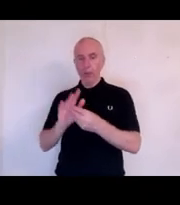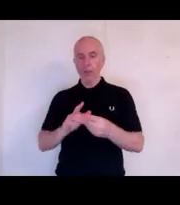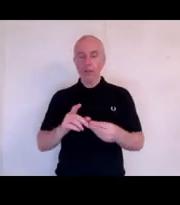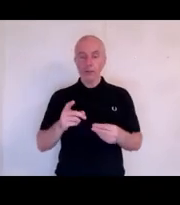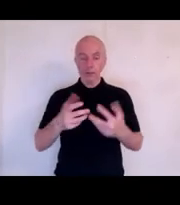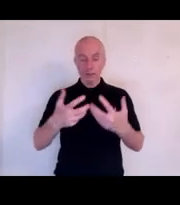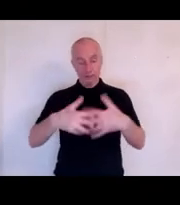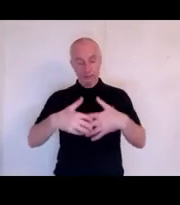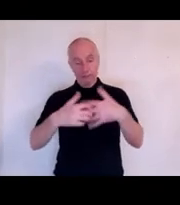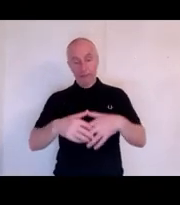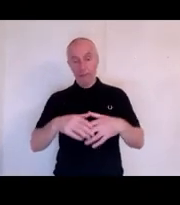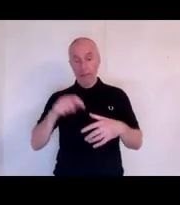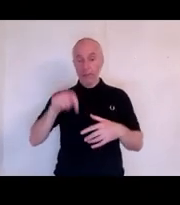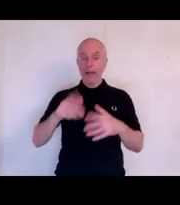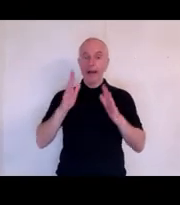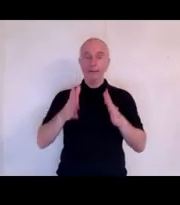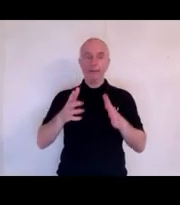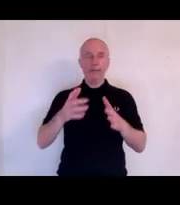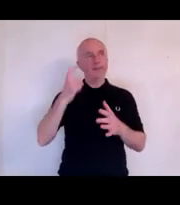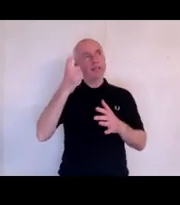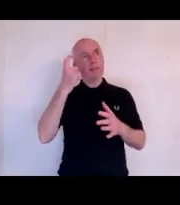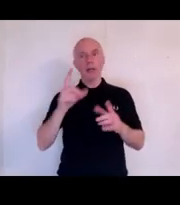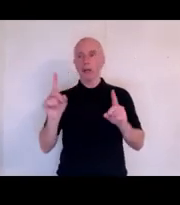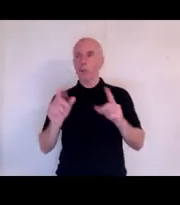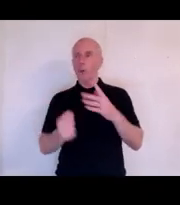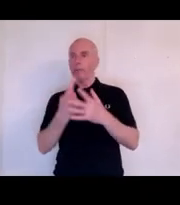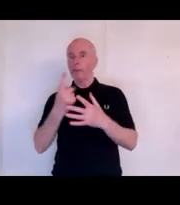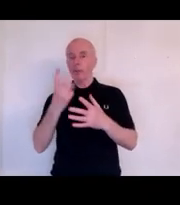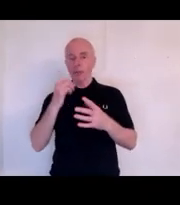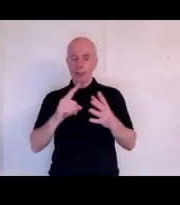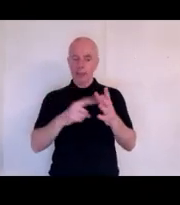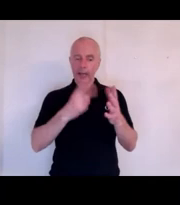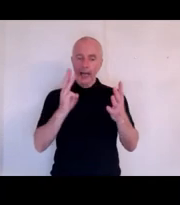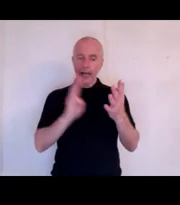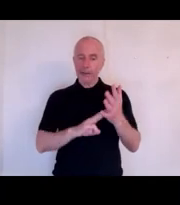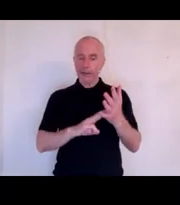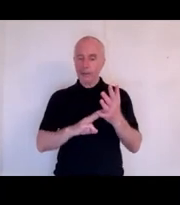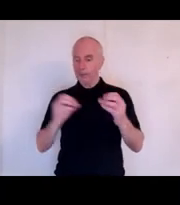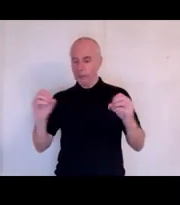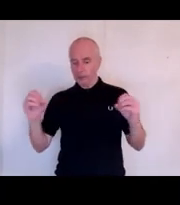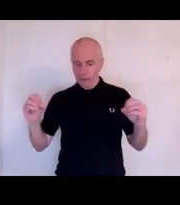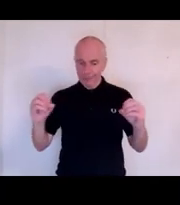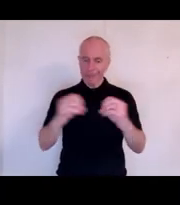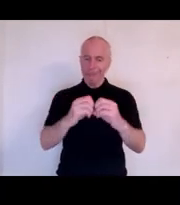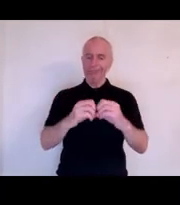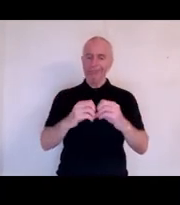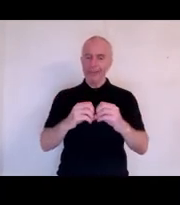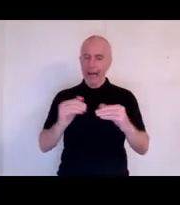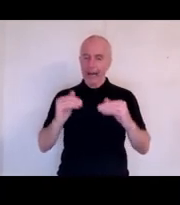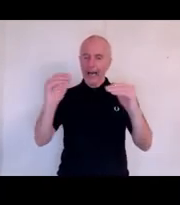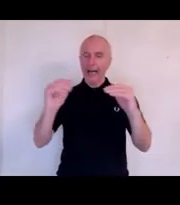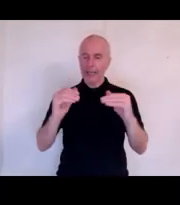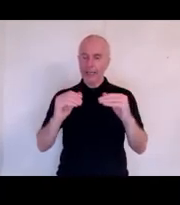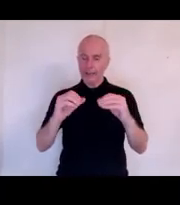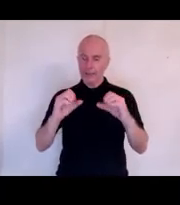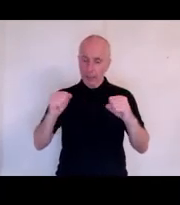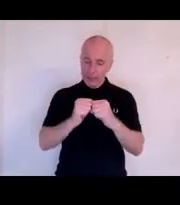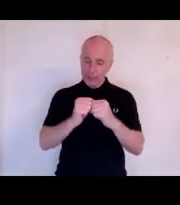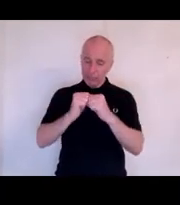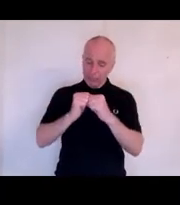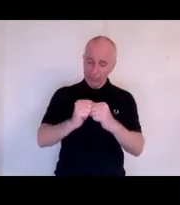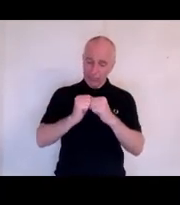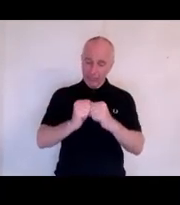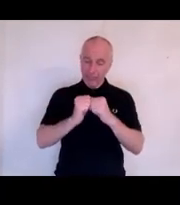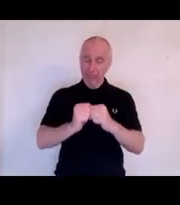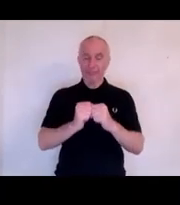obviously needs to consider what happens when atoms are forced together under high pressure. Where does that data come from? The nuclear data, of course.